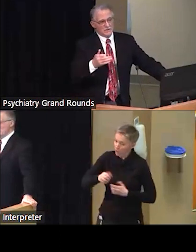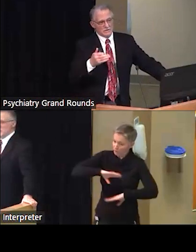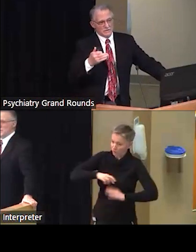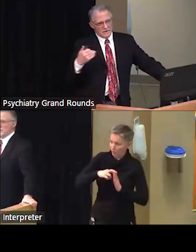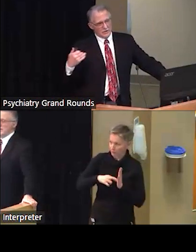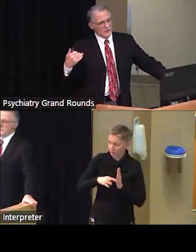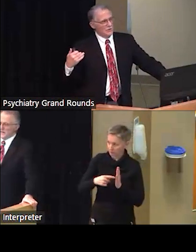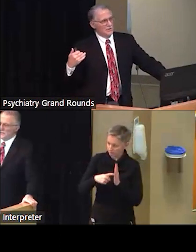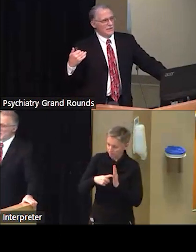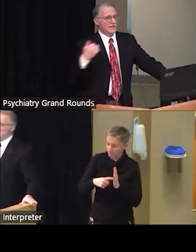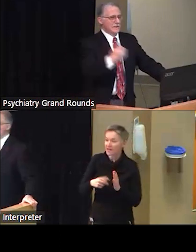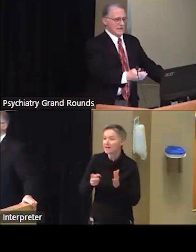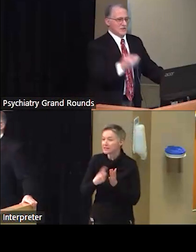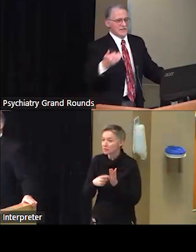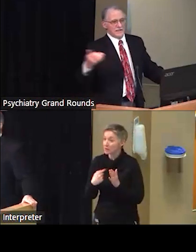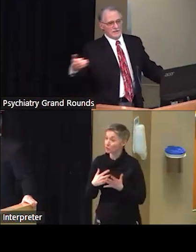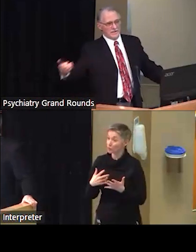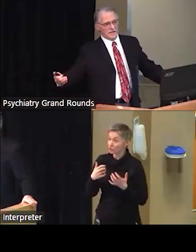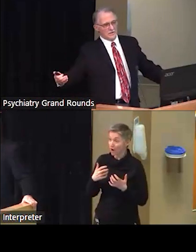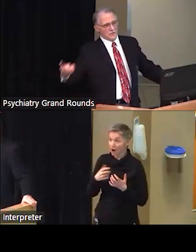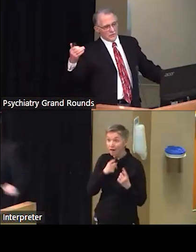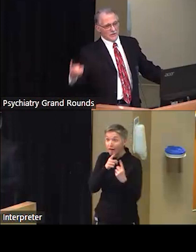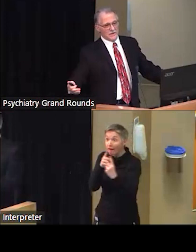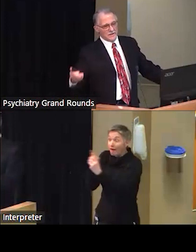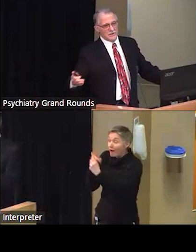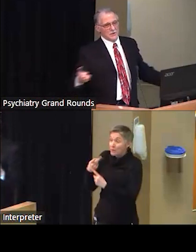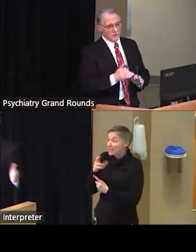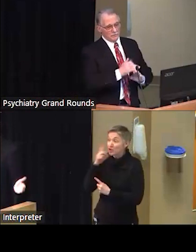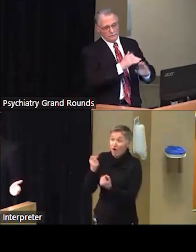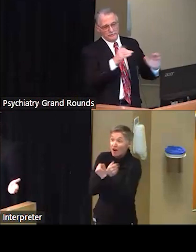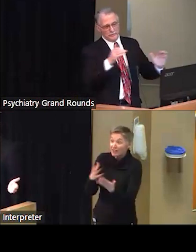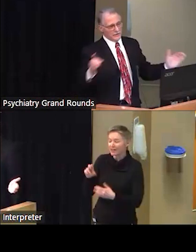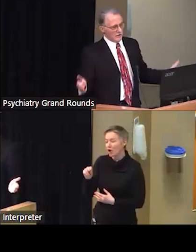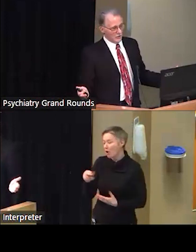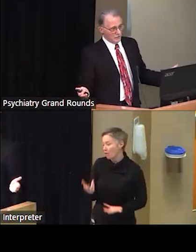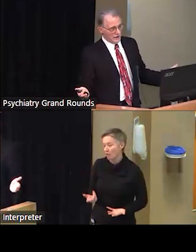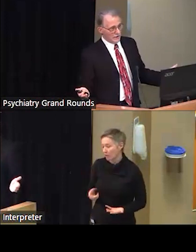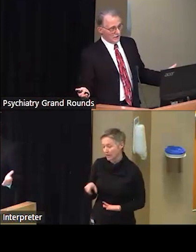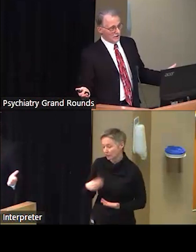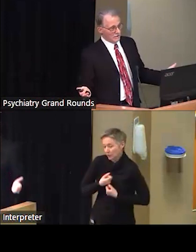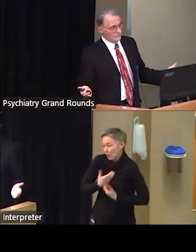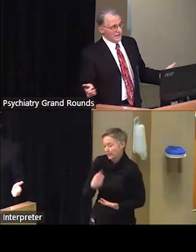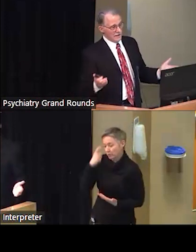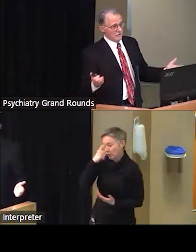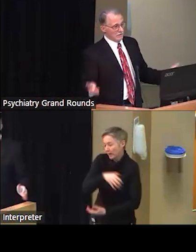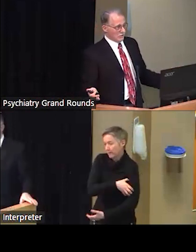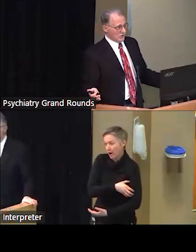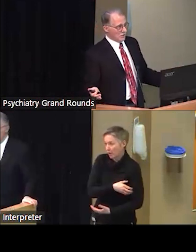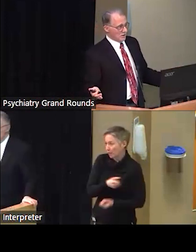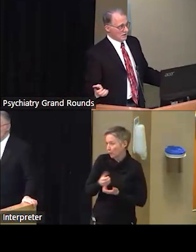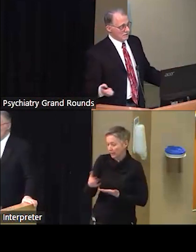Sometimes we go to try and get a PhD in everything, which we don't need to do, and we're burning through our brain power and